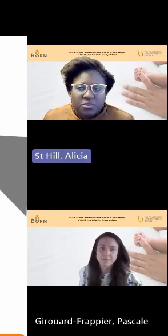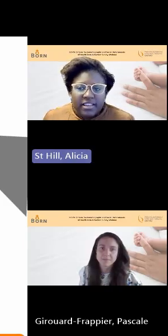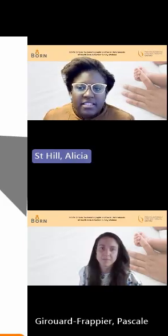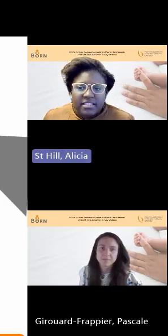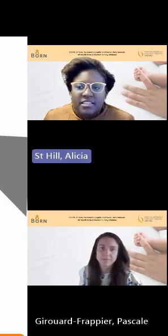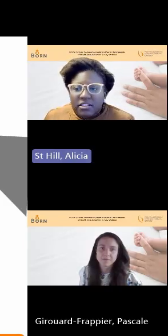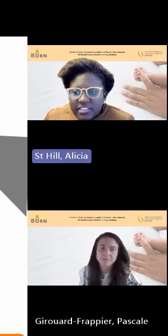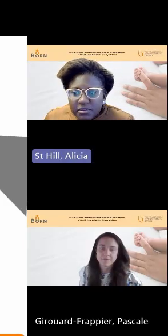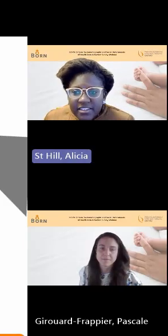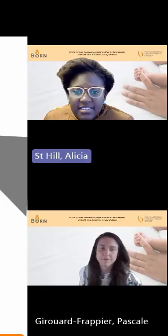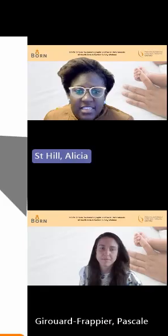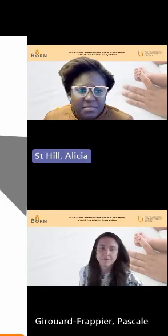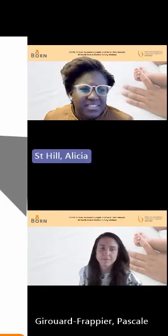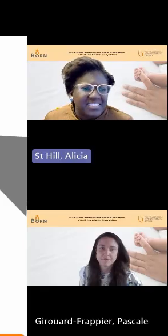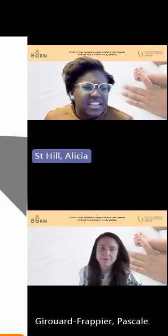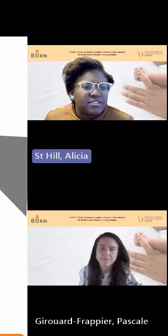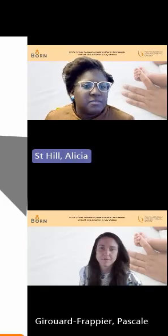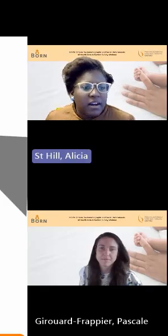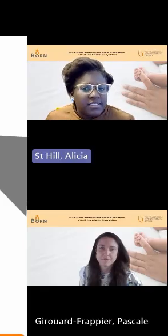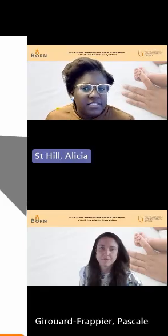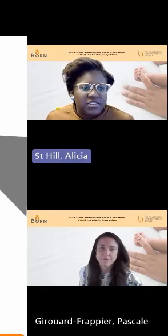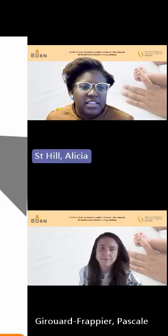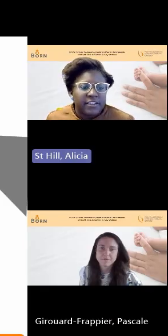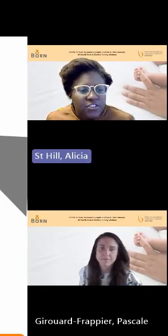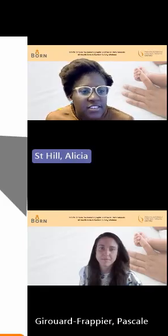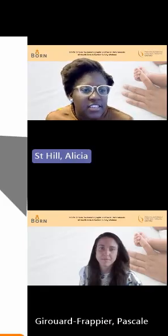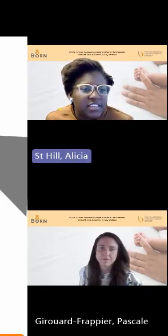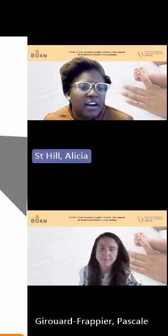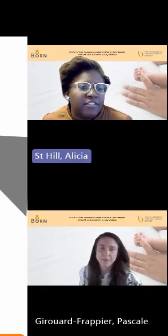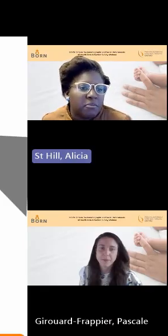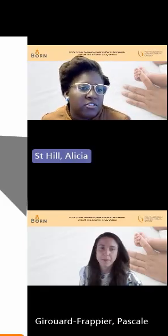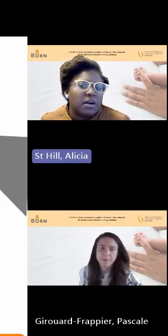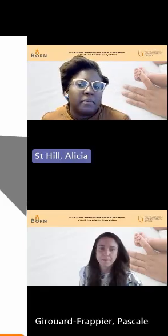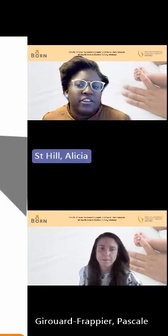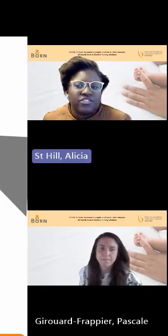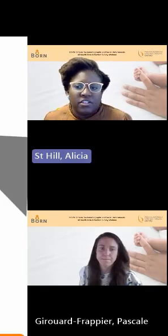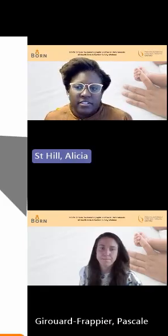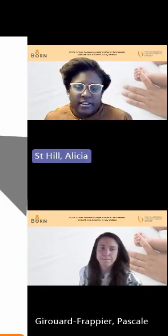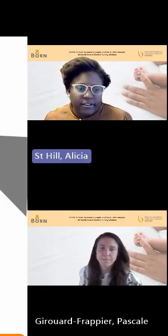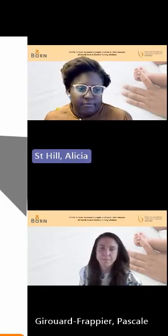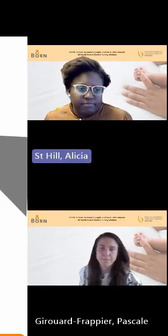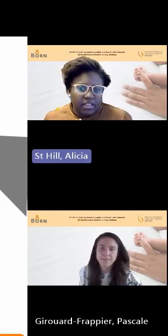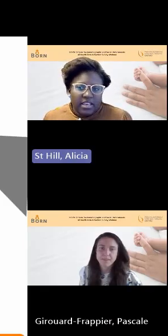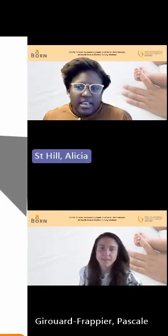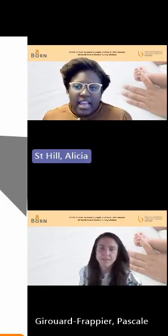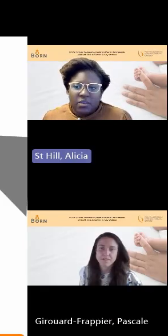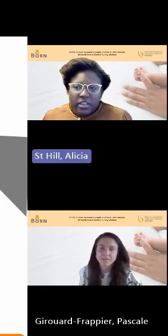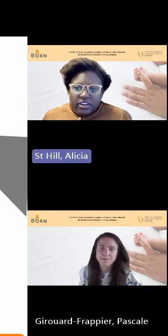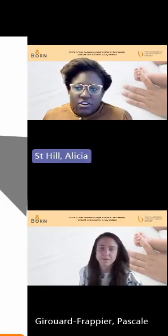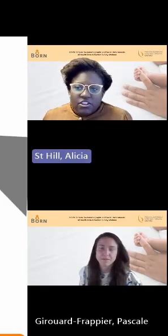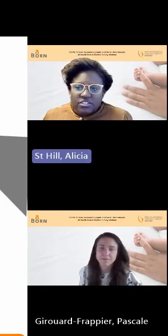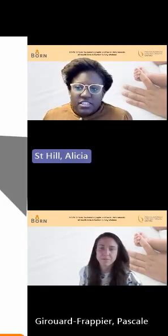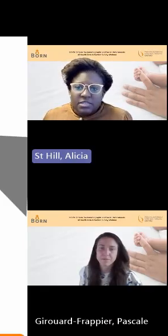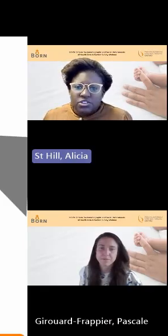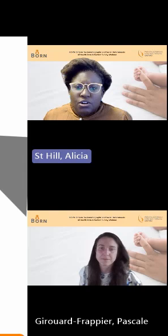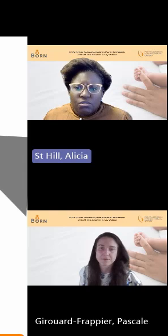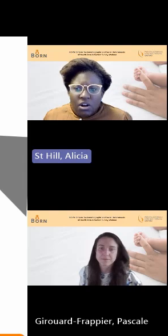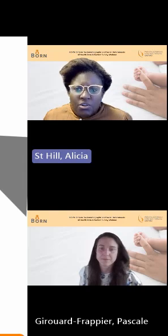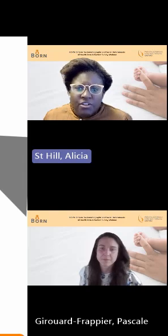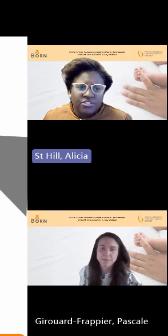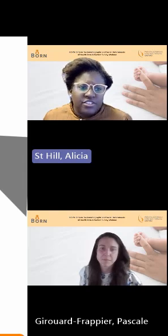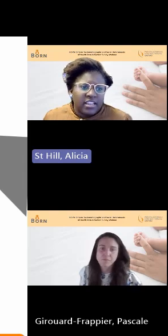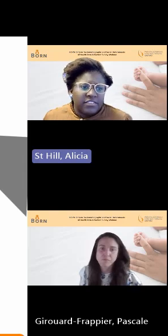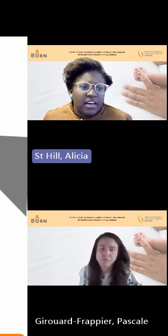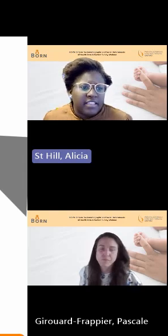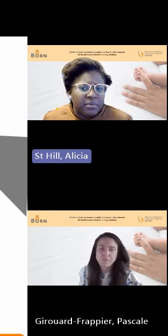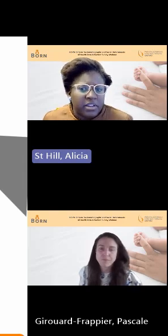in 2020, this multidisciplinary team helps us stay responsive to the diversity of the birthing population in Ontario. And we encourage our team to grow